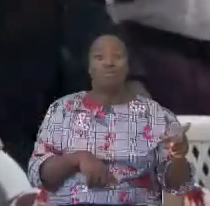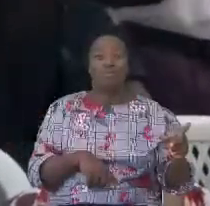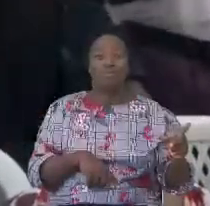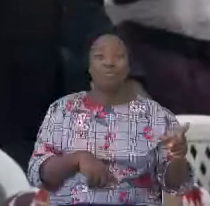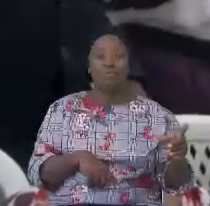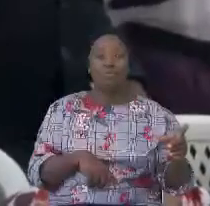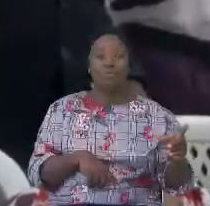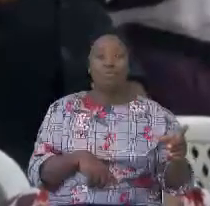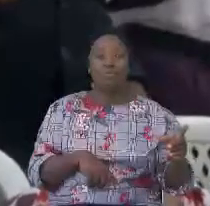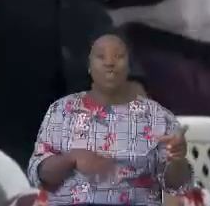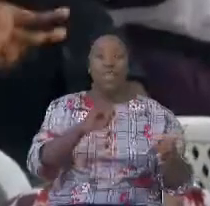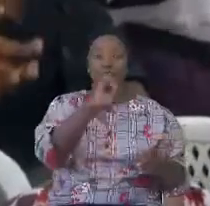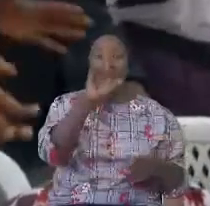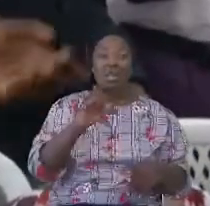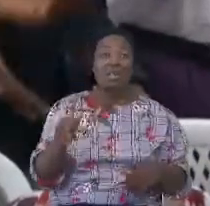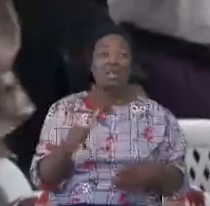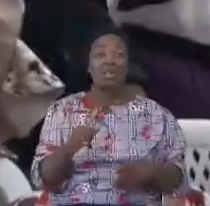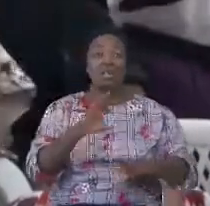the Lord,